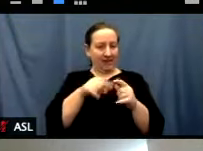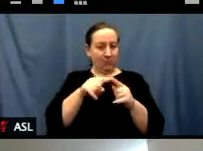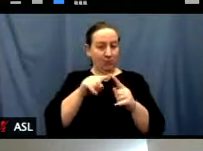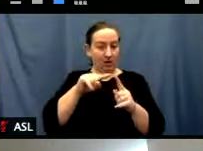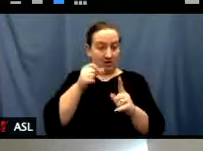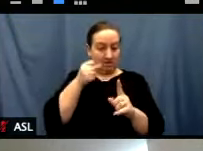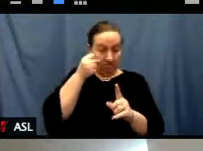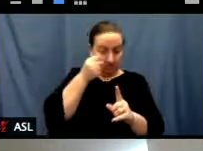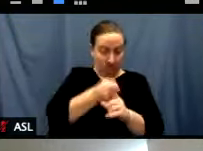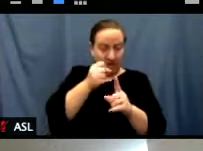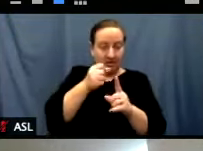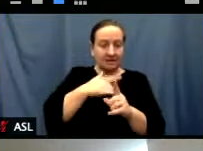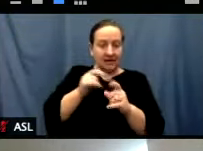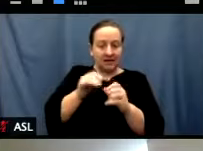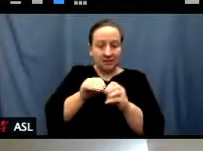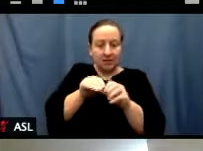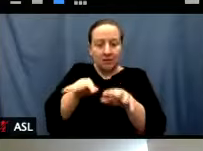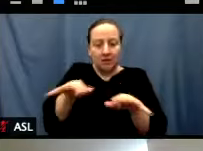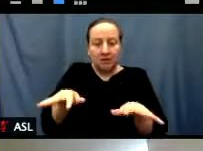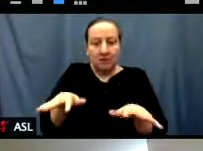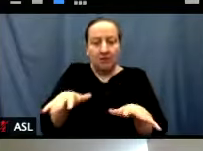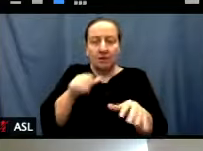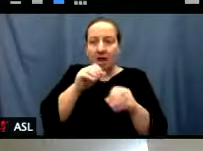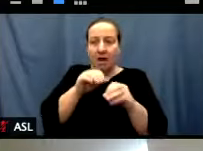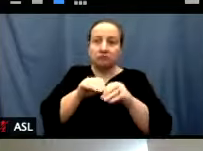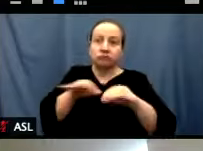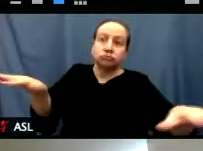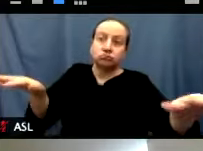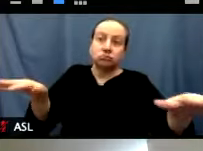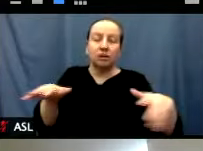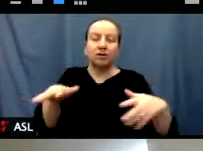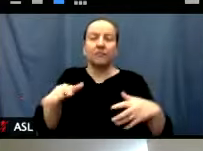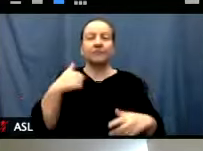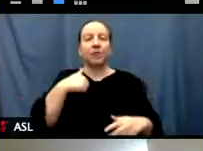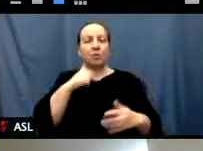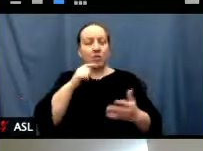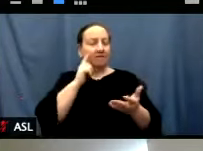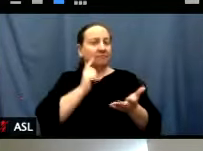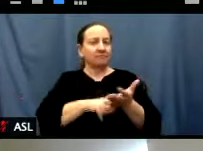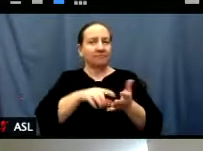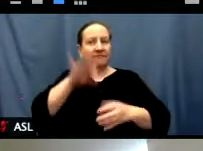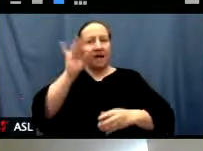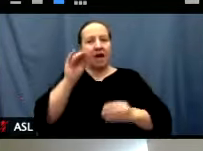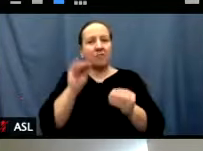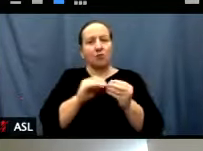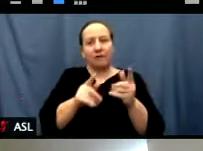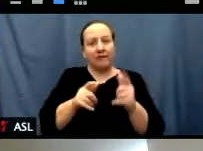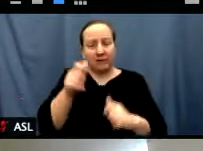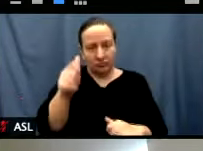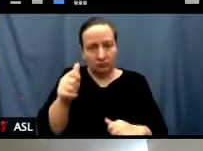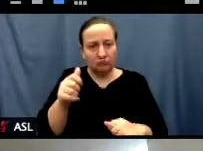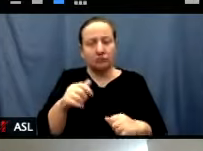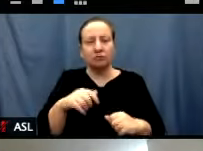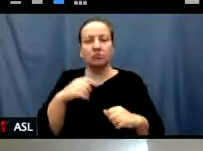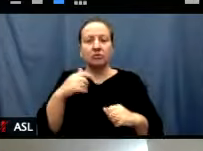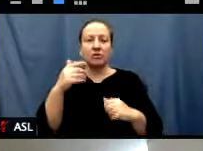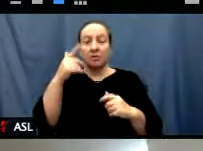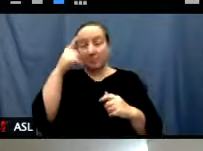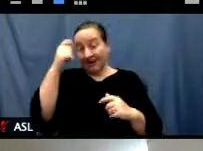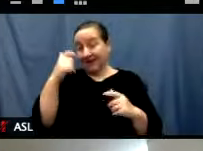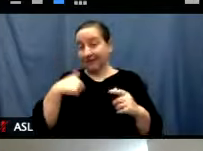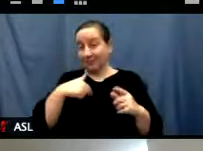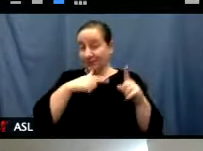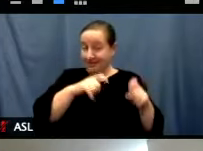really on average gotten much smaller, meaning that we're finding those outbreaks sooner, and that's largely through the testing strategies that